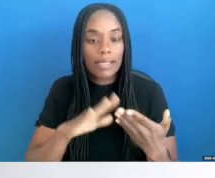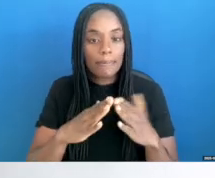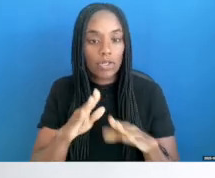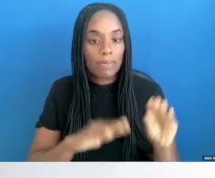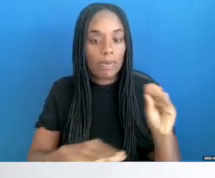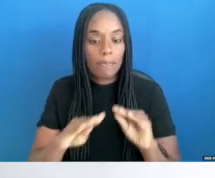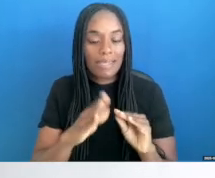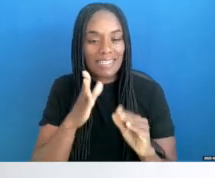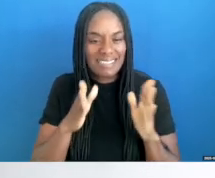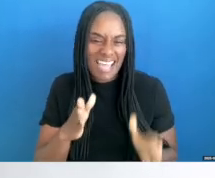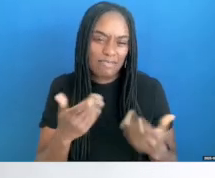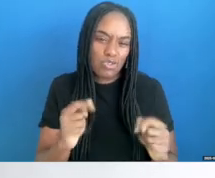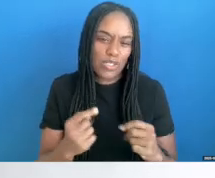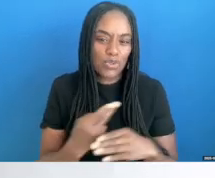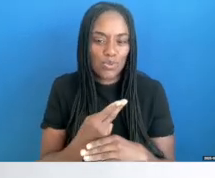use the new words,